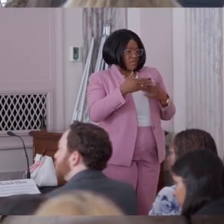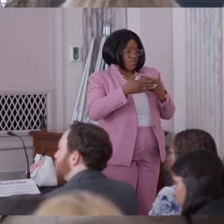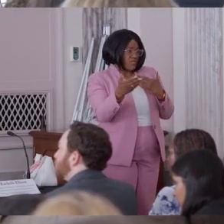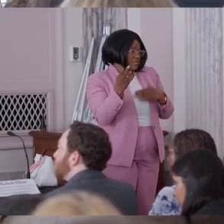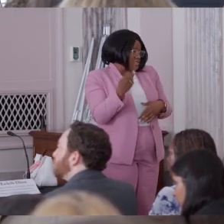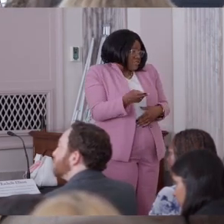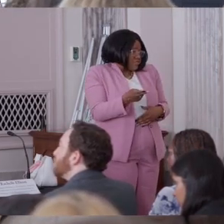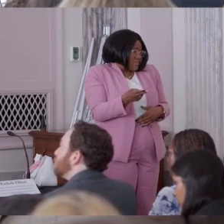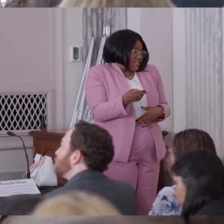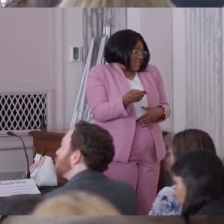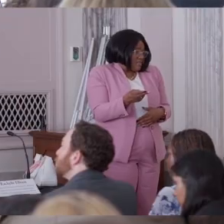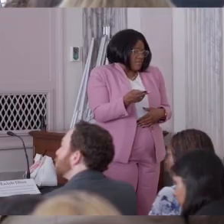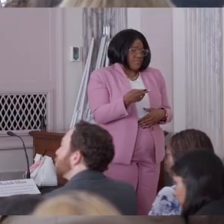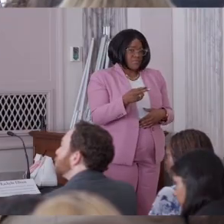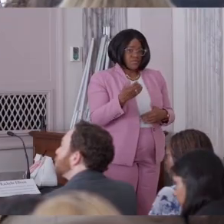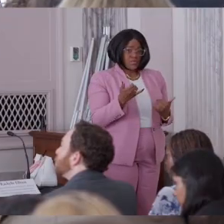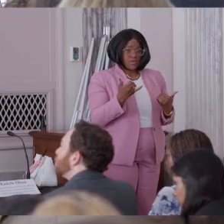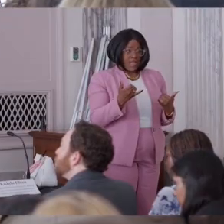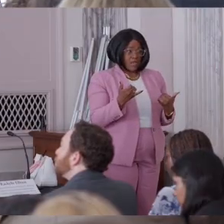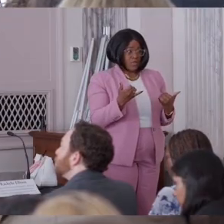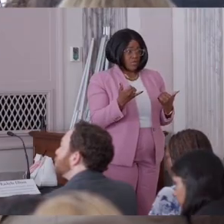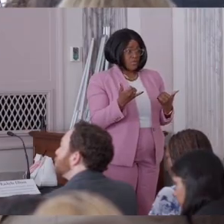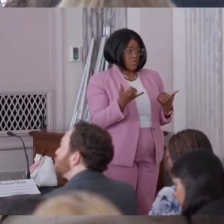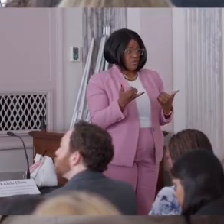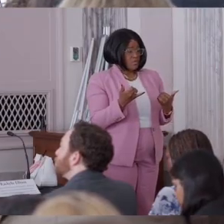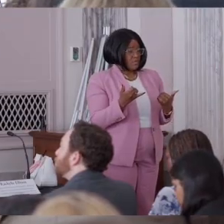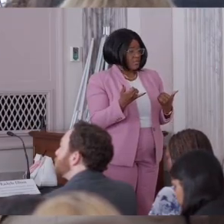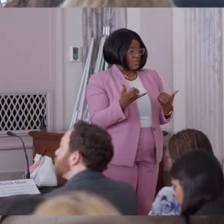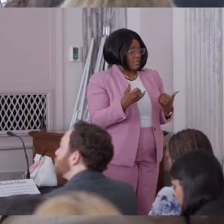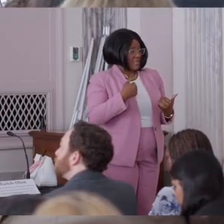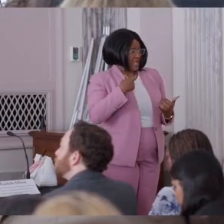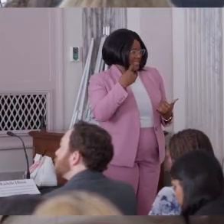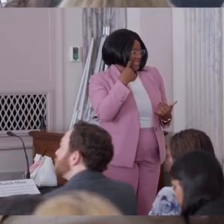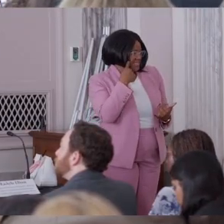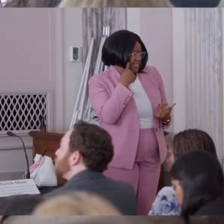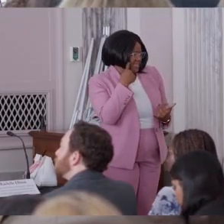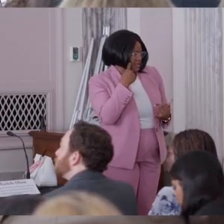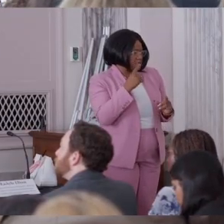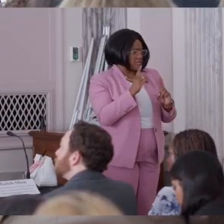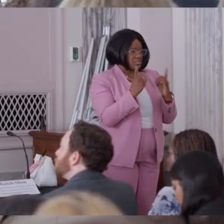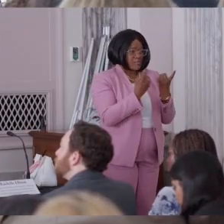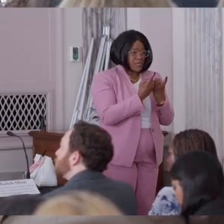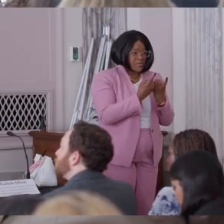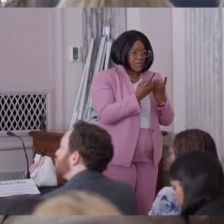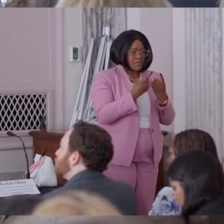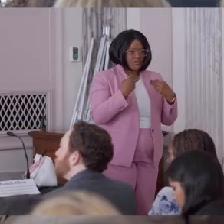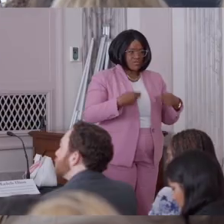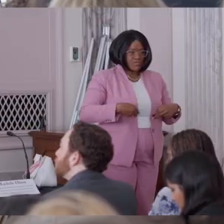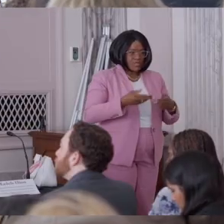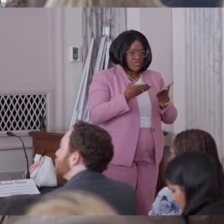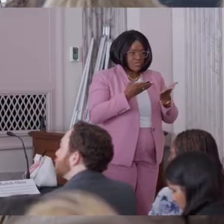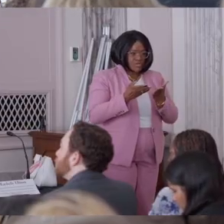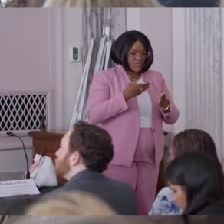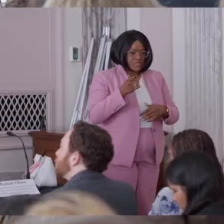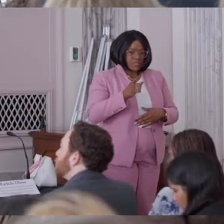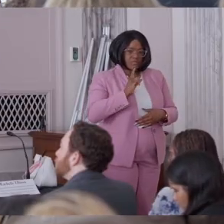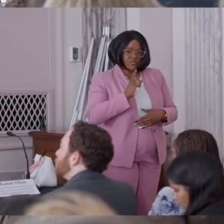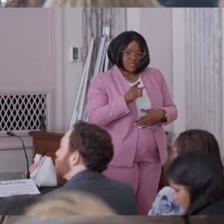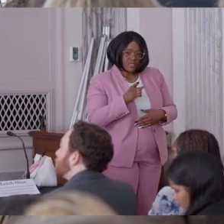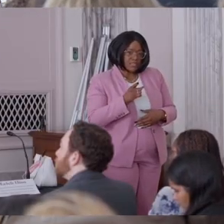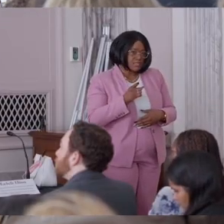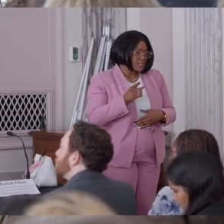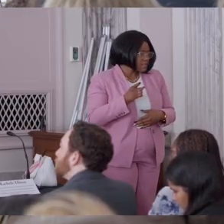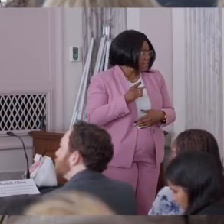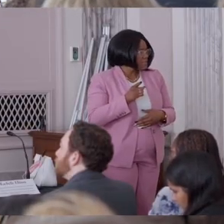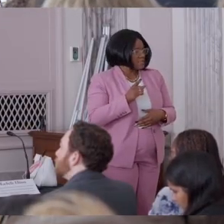history. So at this point in time, I think the Department of Human Services data on housing